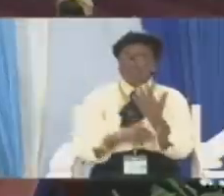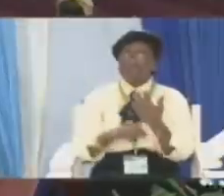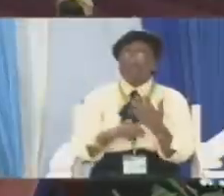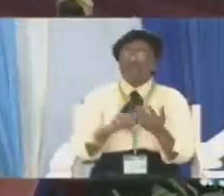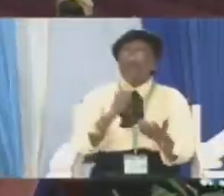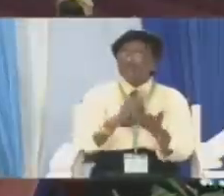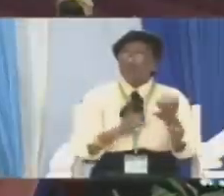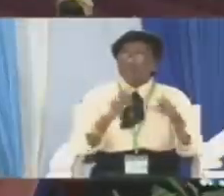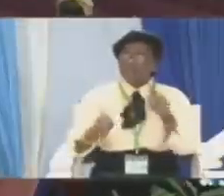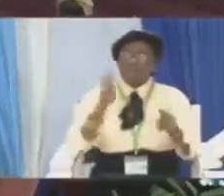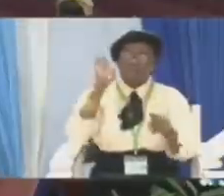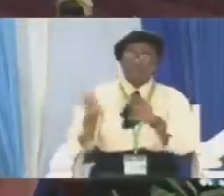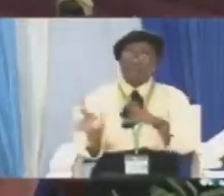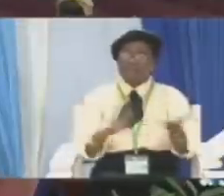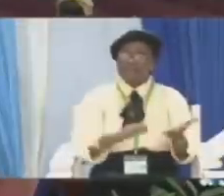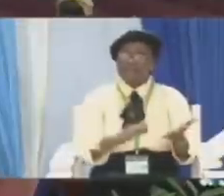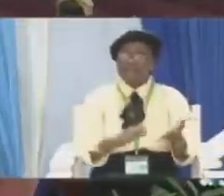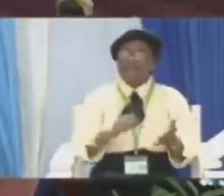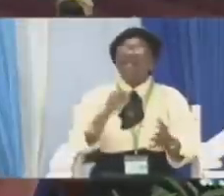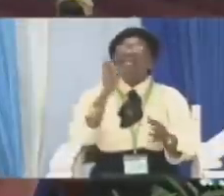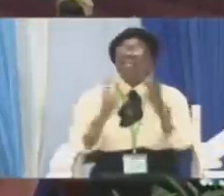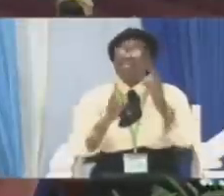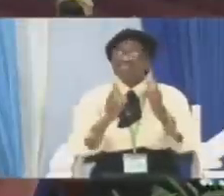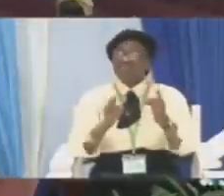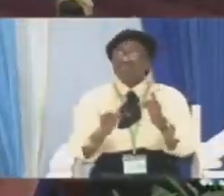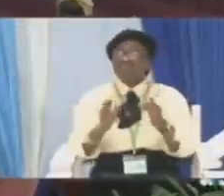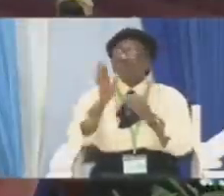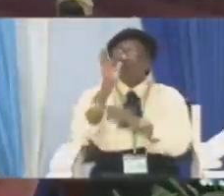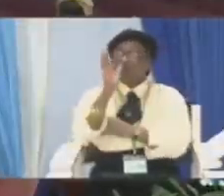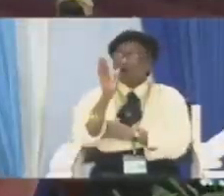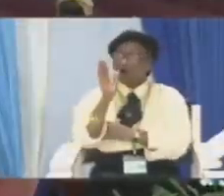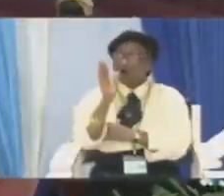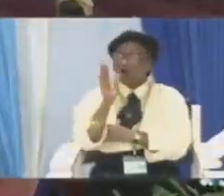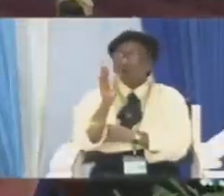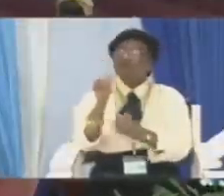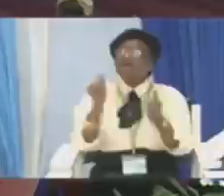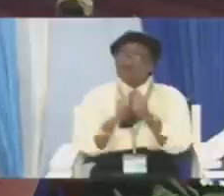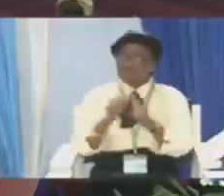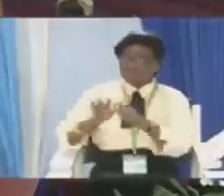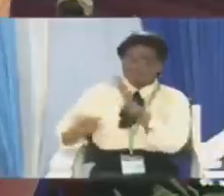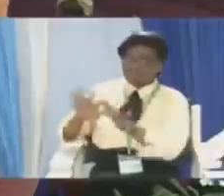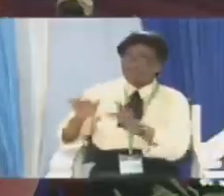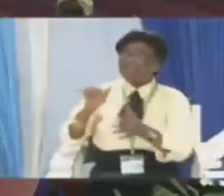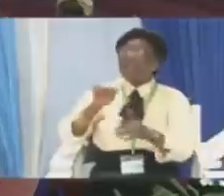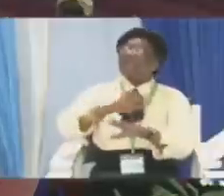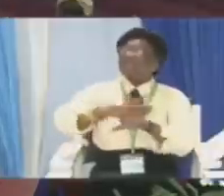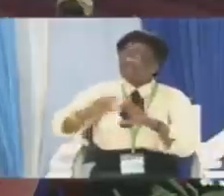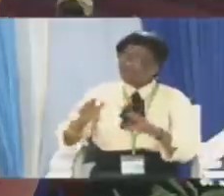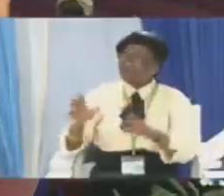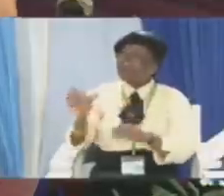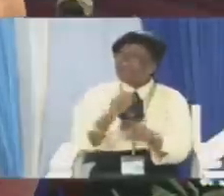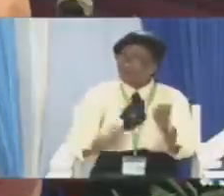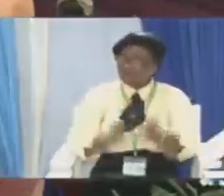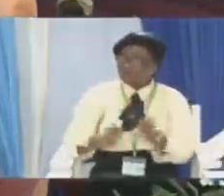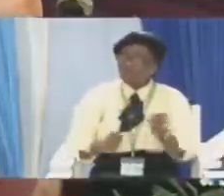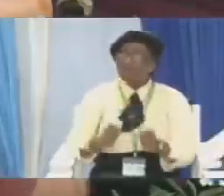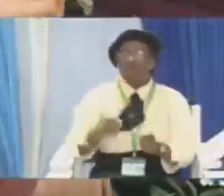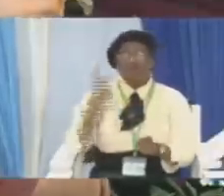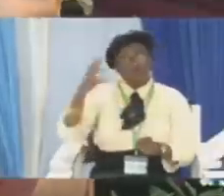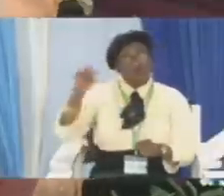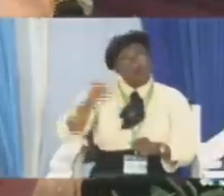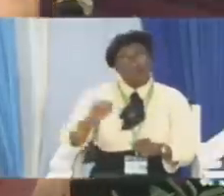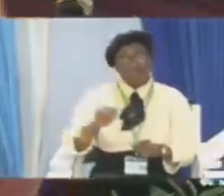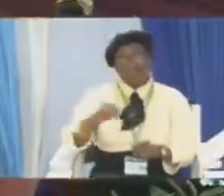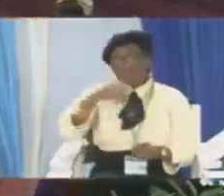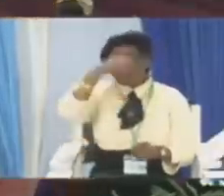If God and mercy does not intervene on their case, because the life they are living, it is